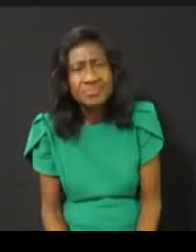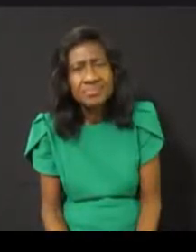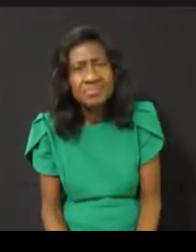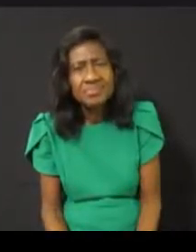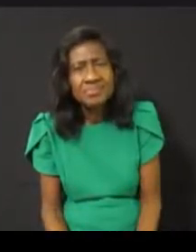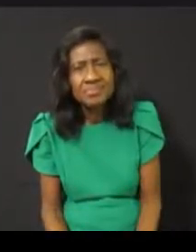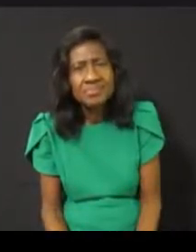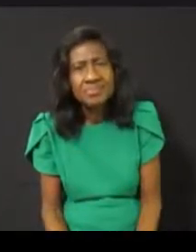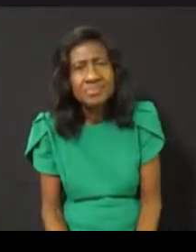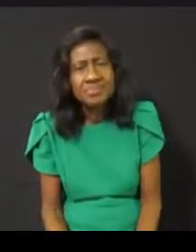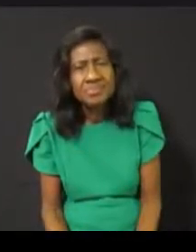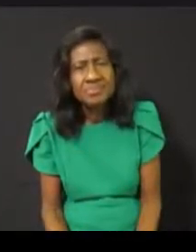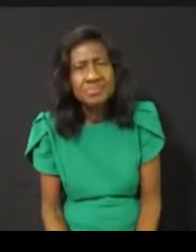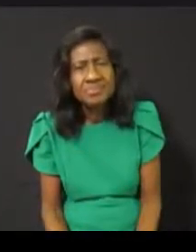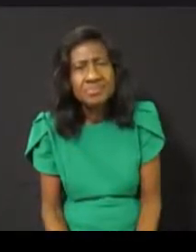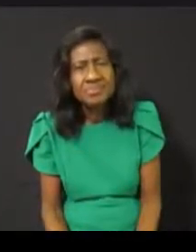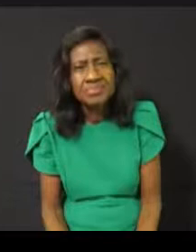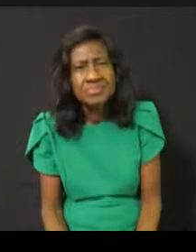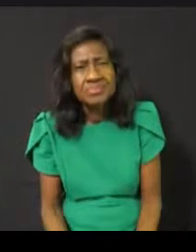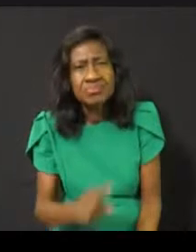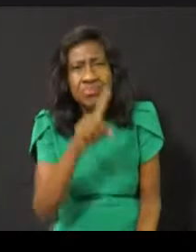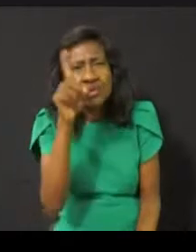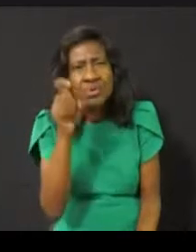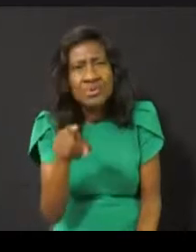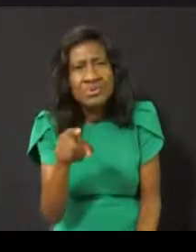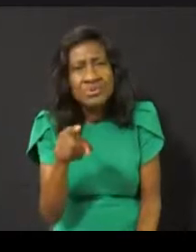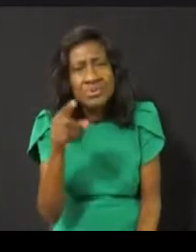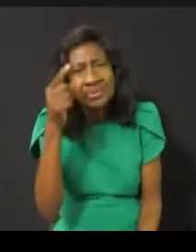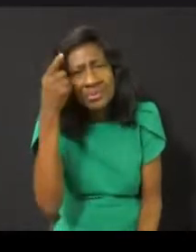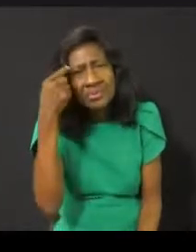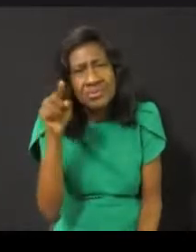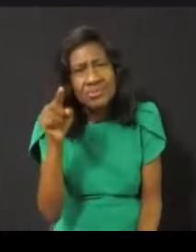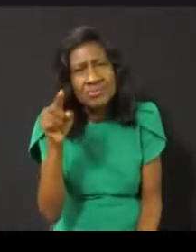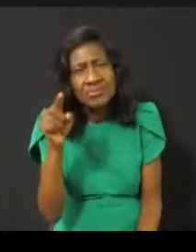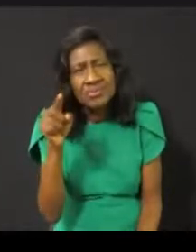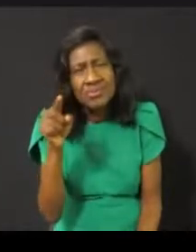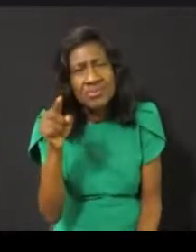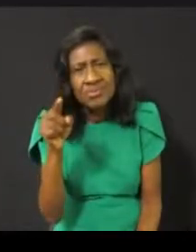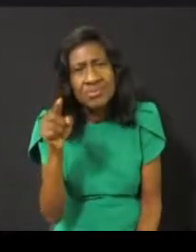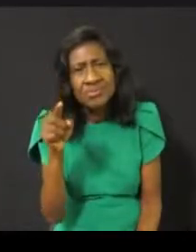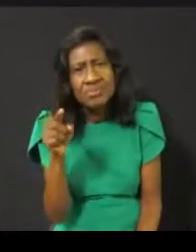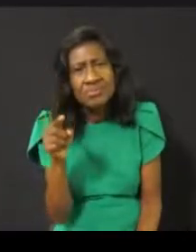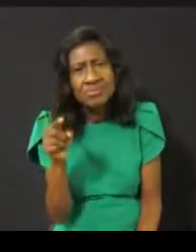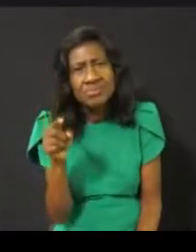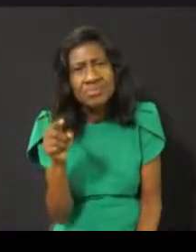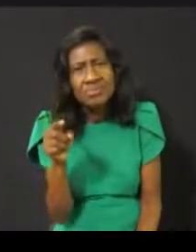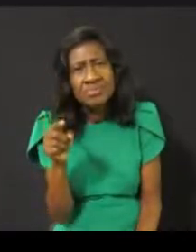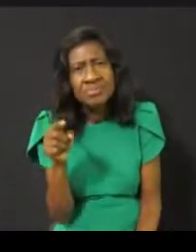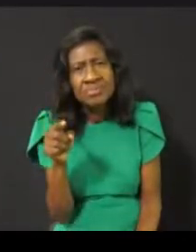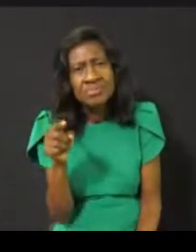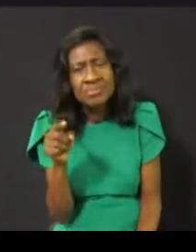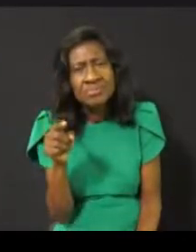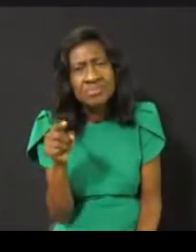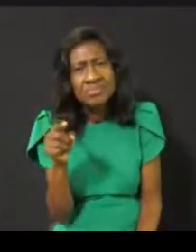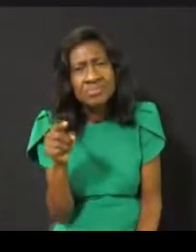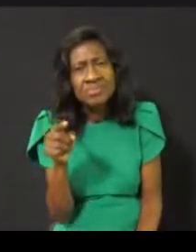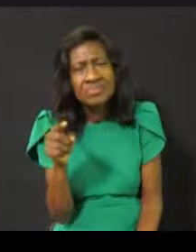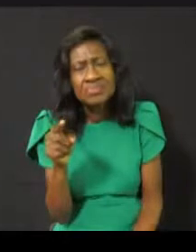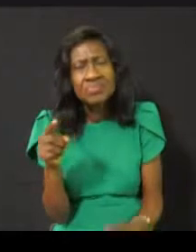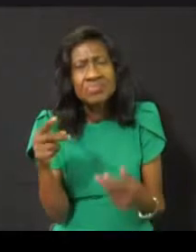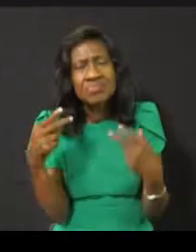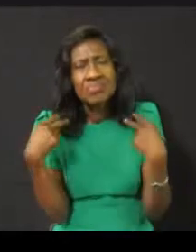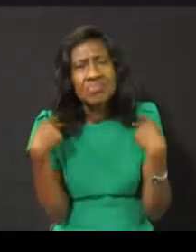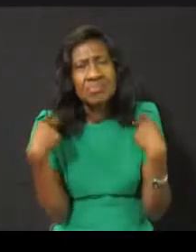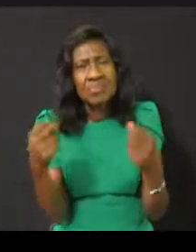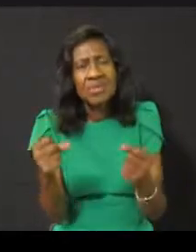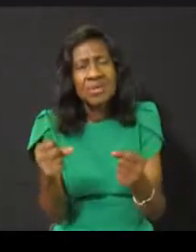send straight to the panel. I think that the question is probably best directed at one of the health officials,